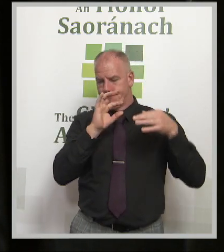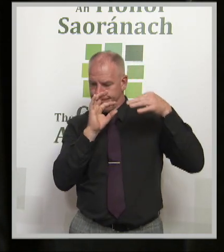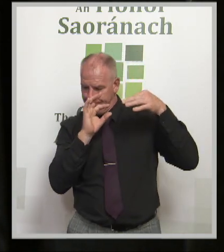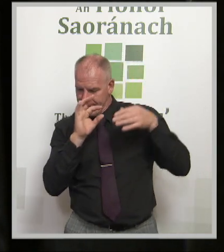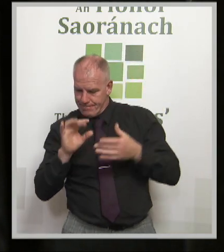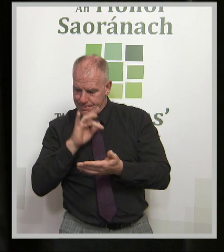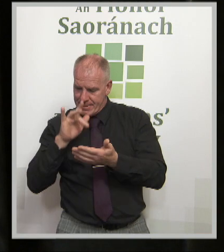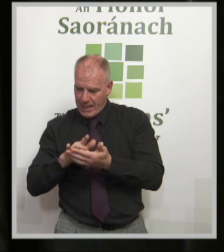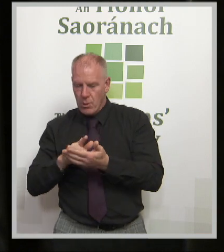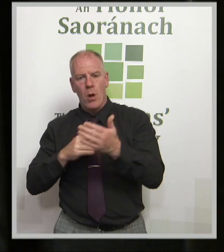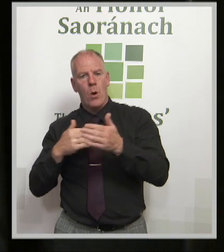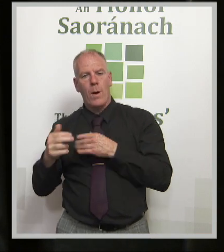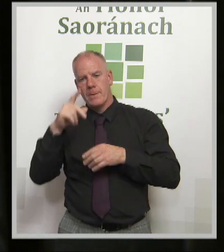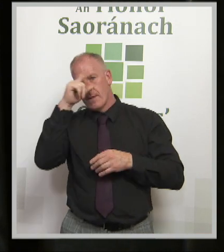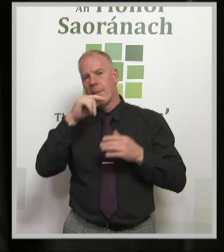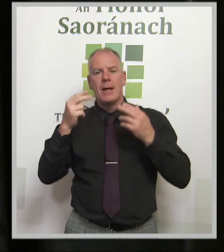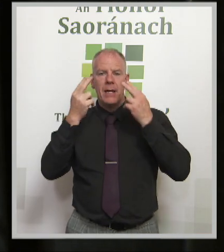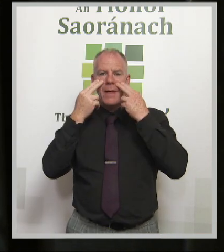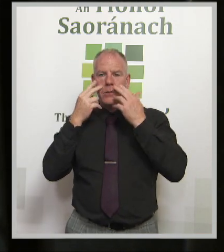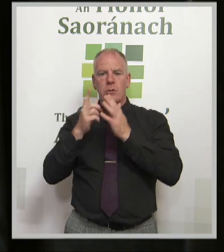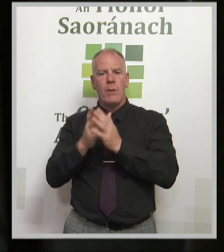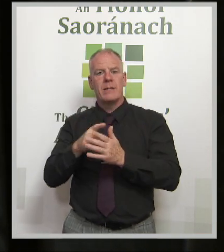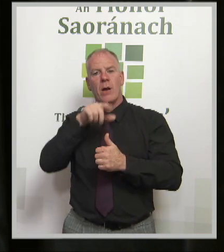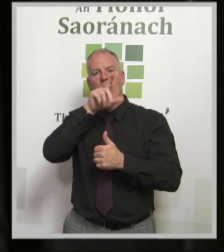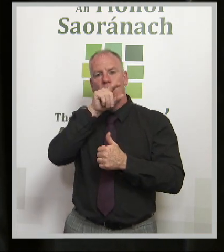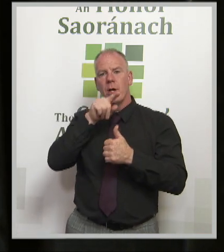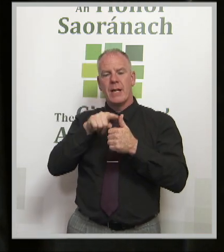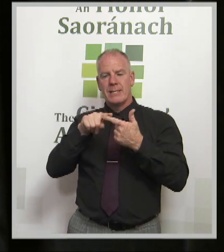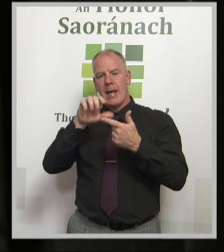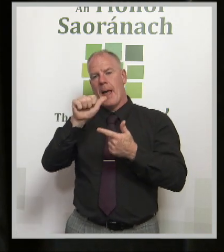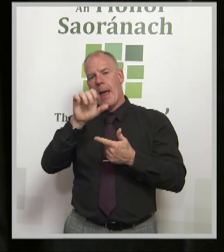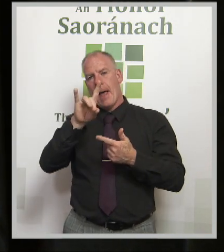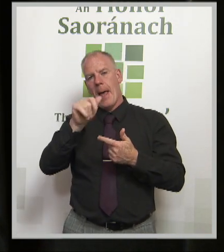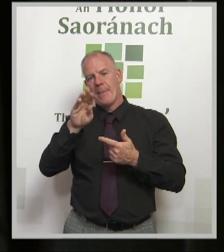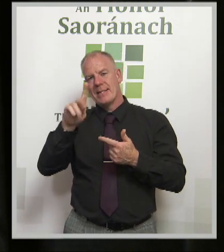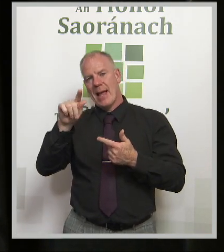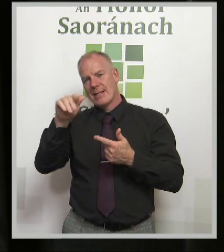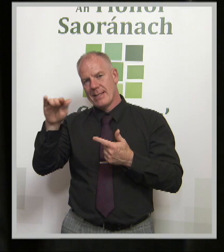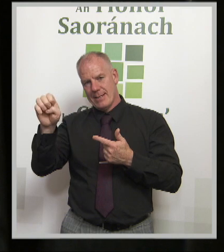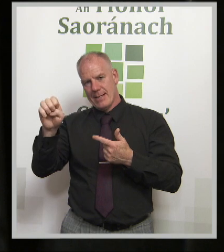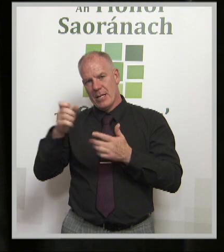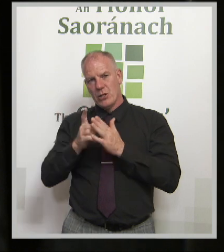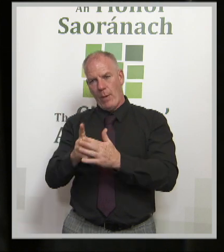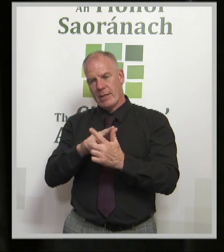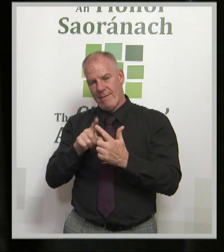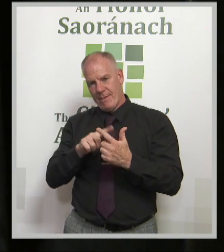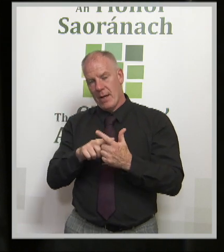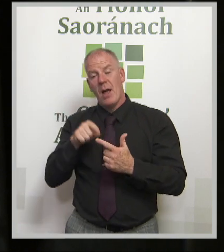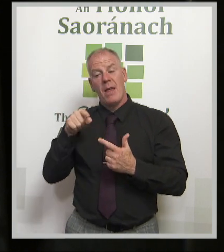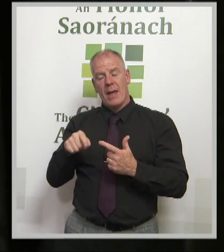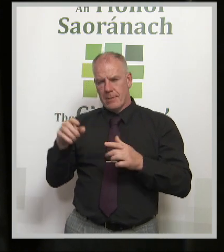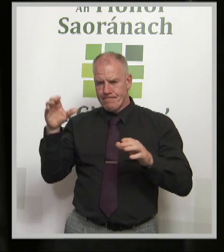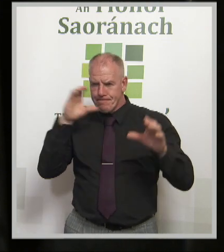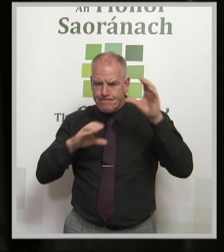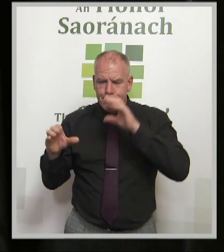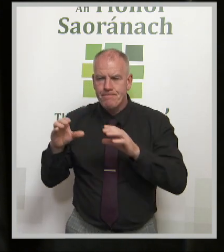argue, is what we call the nature directives, the birds and the habitats directives. And they set out, looking at the species that are vulnerable,